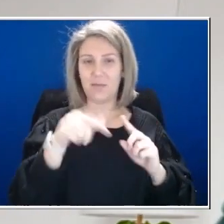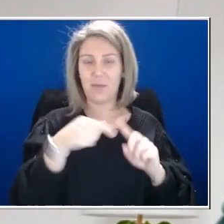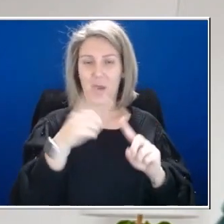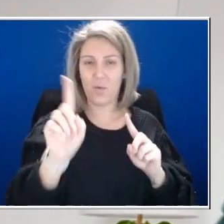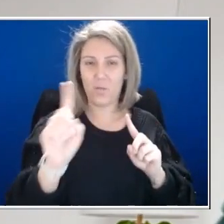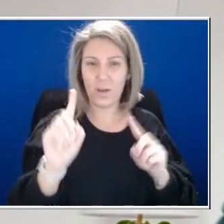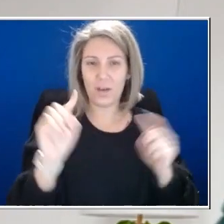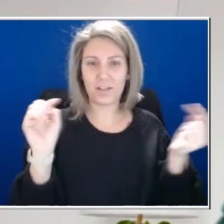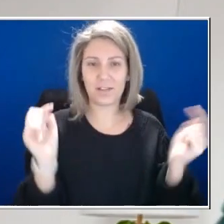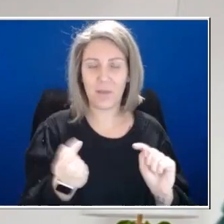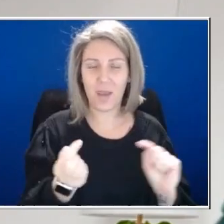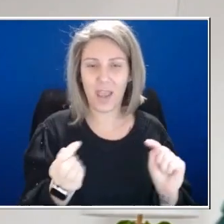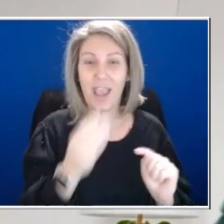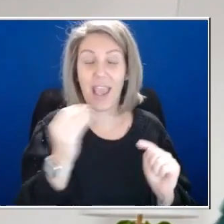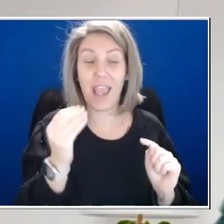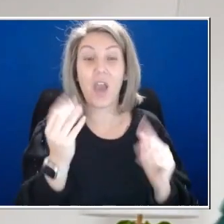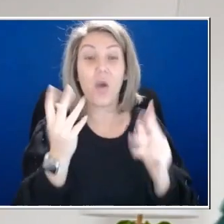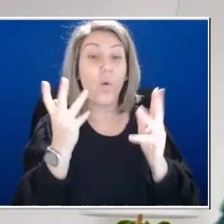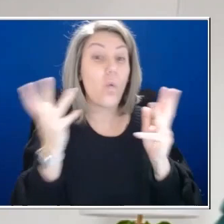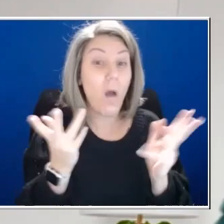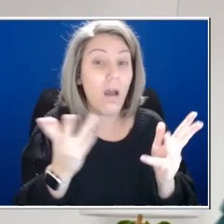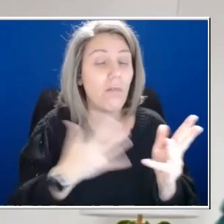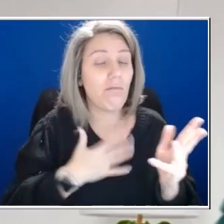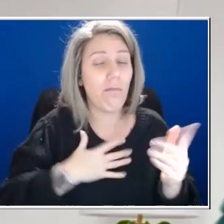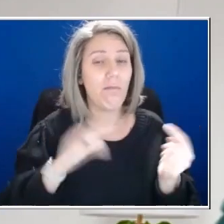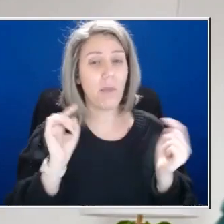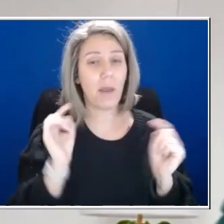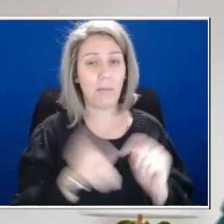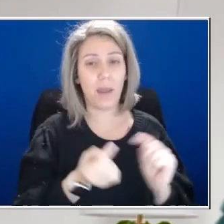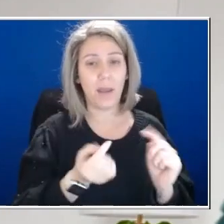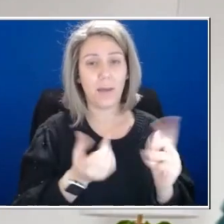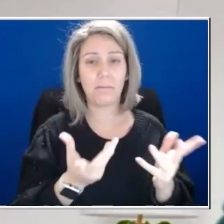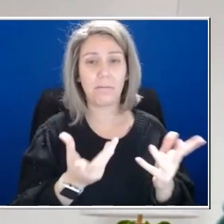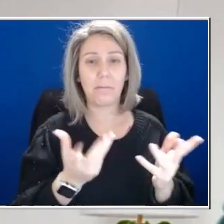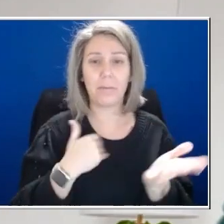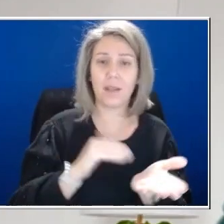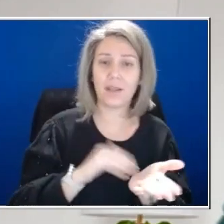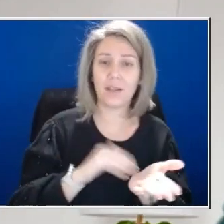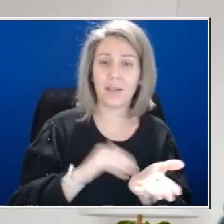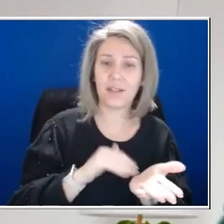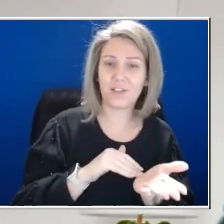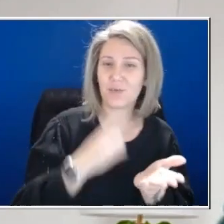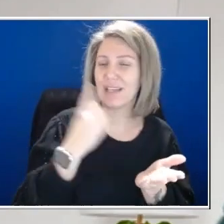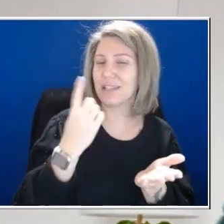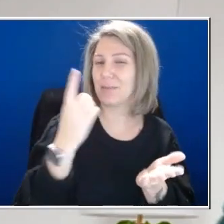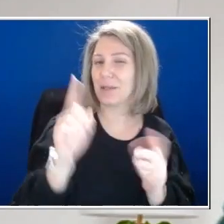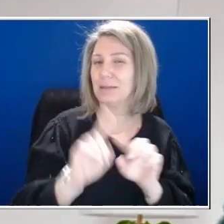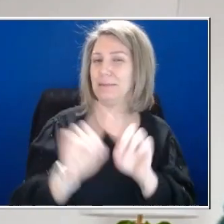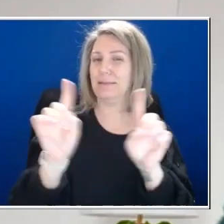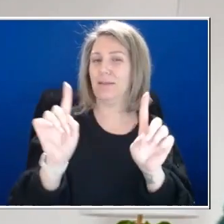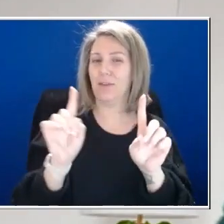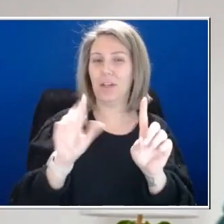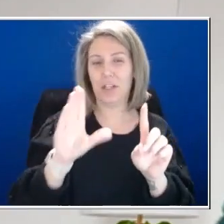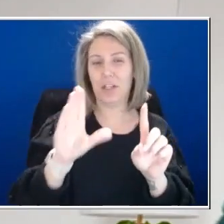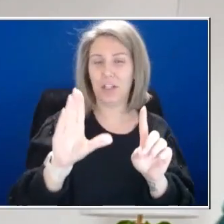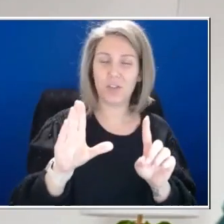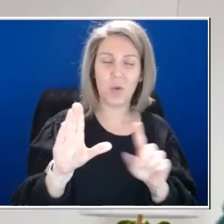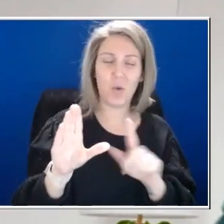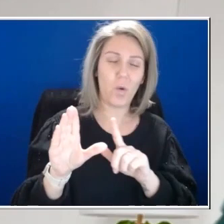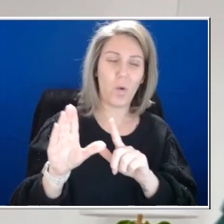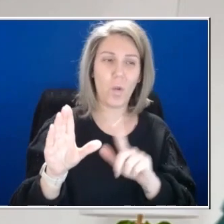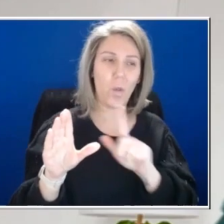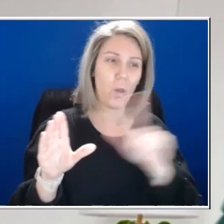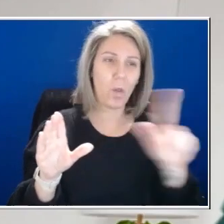pain was and what my pain was, my doctors were saying something different. They're like, it's your lower left